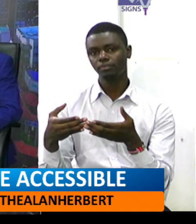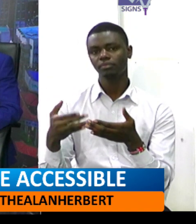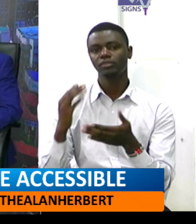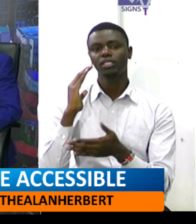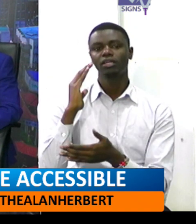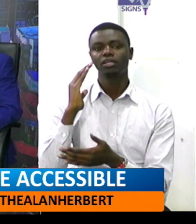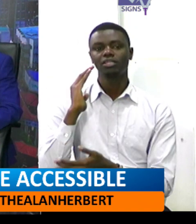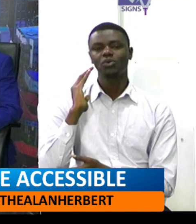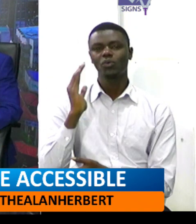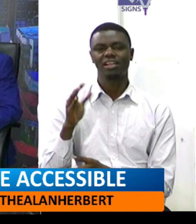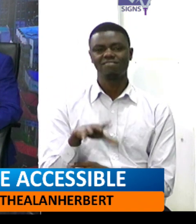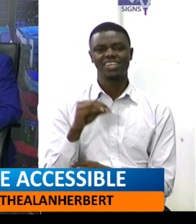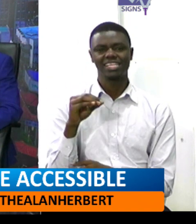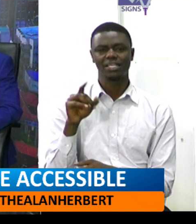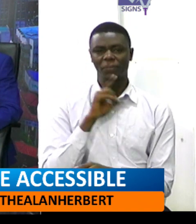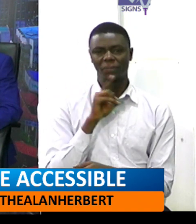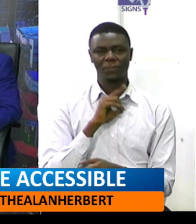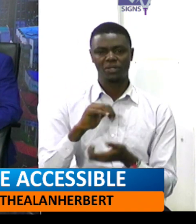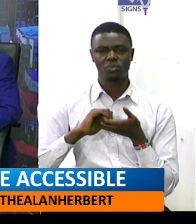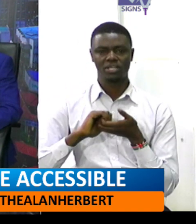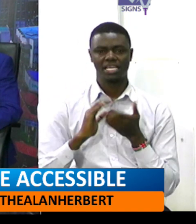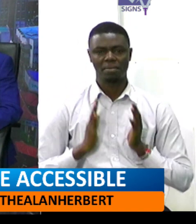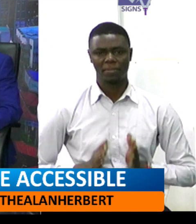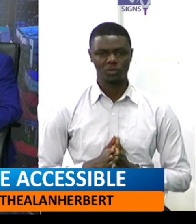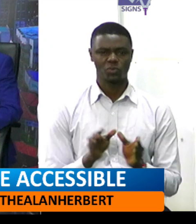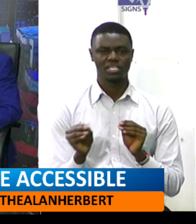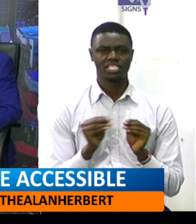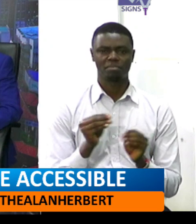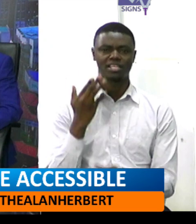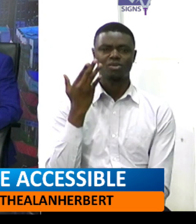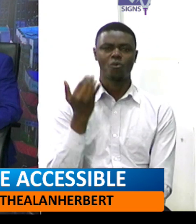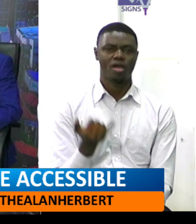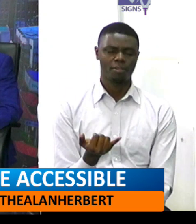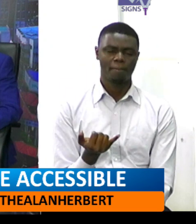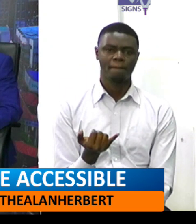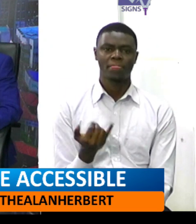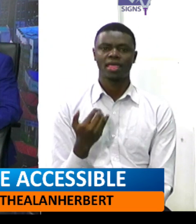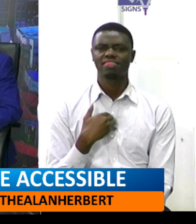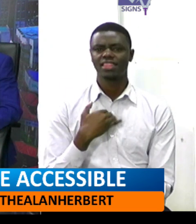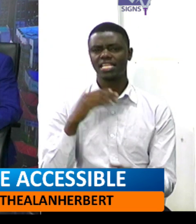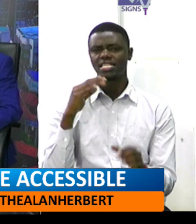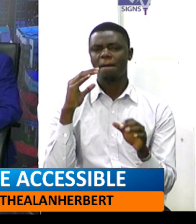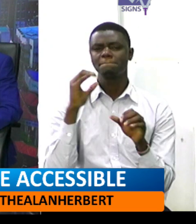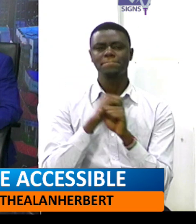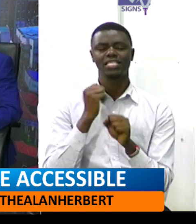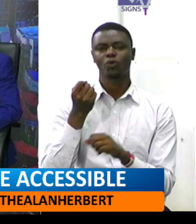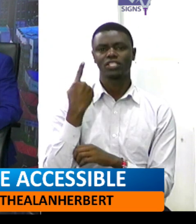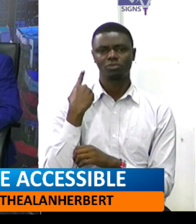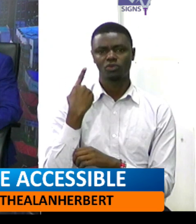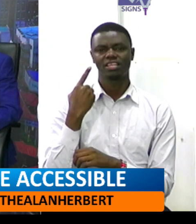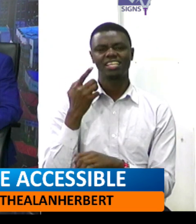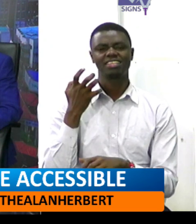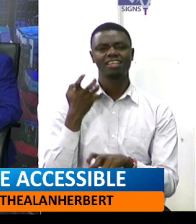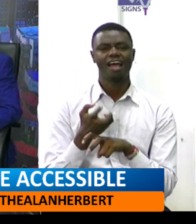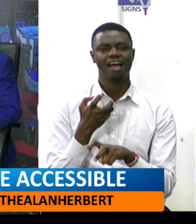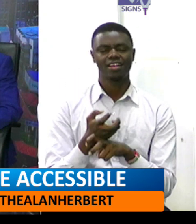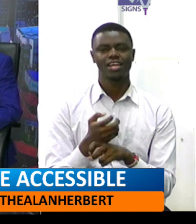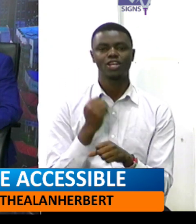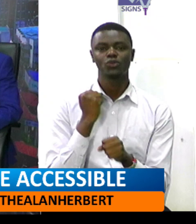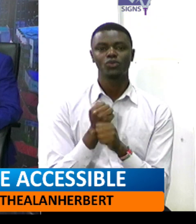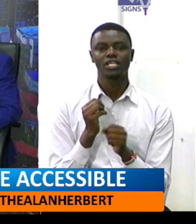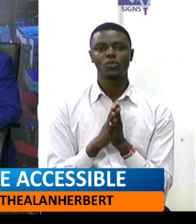find it tough to engage persons with disabilities because there is this misconception that it is hard to deal with